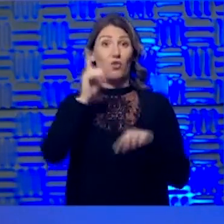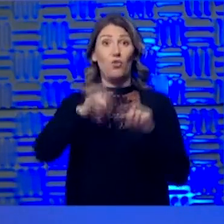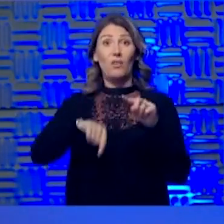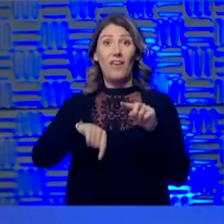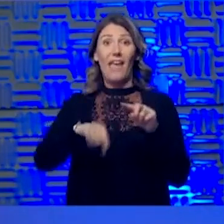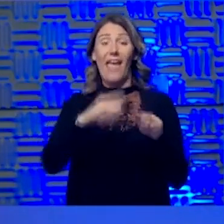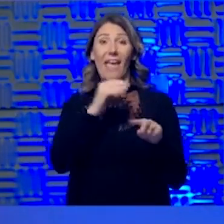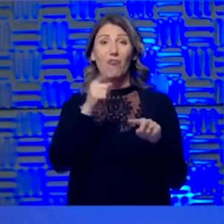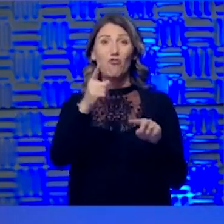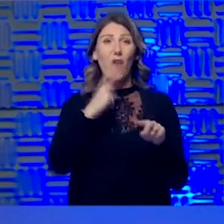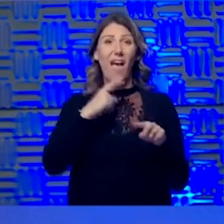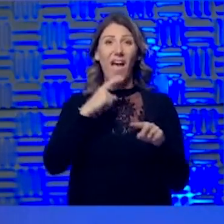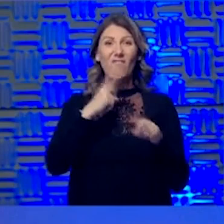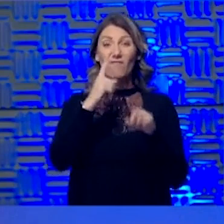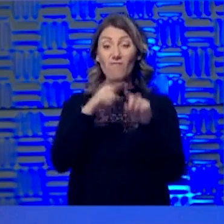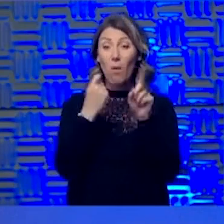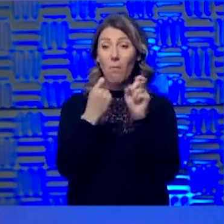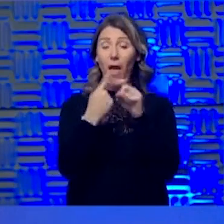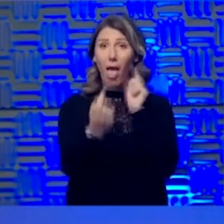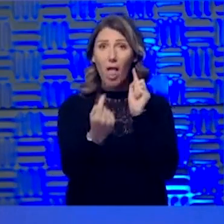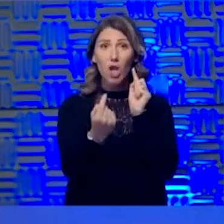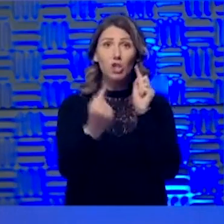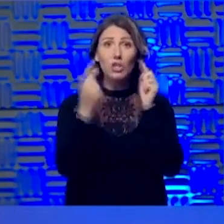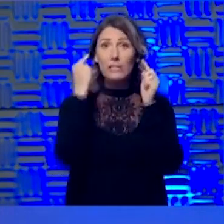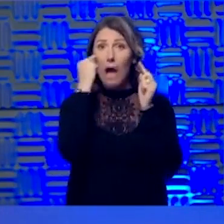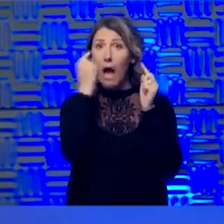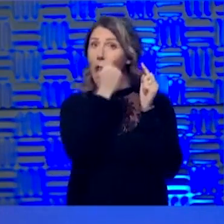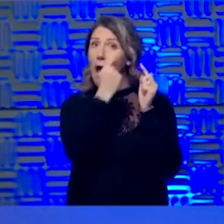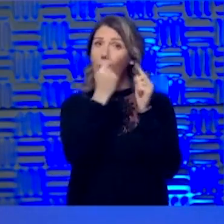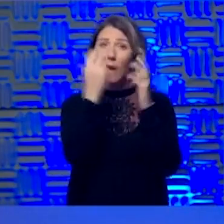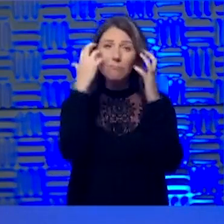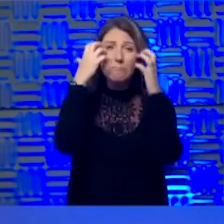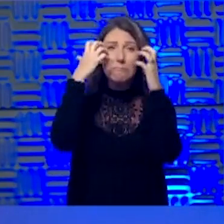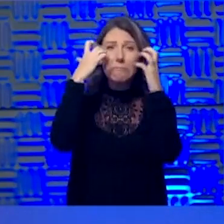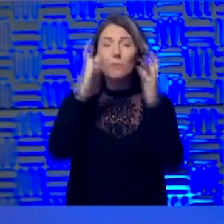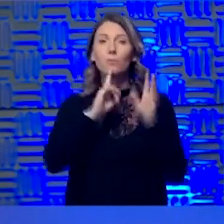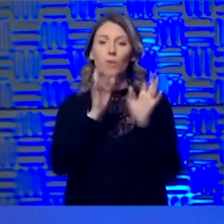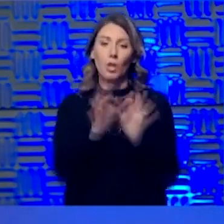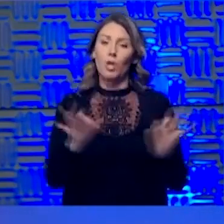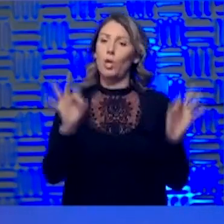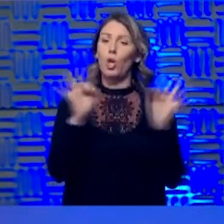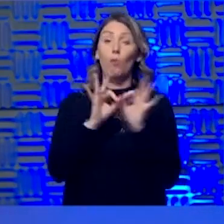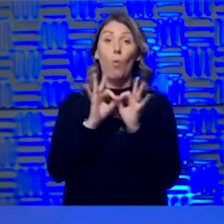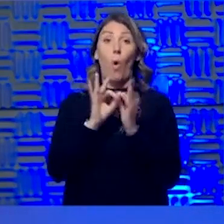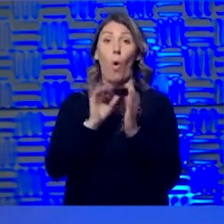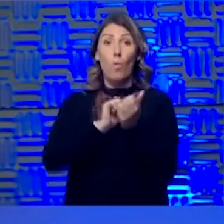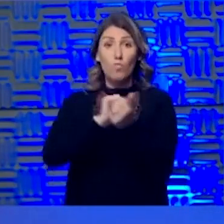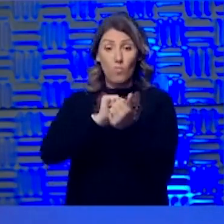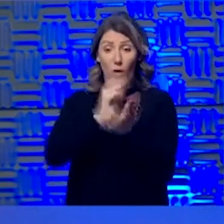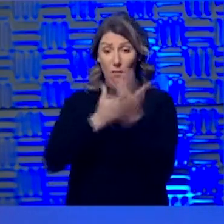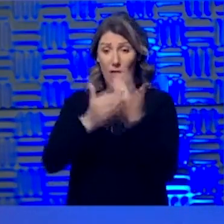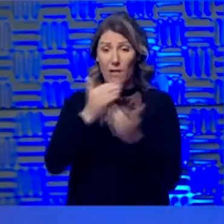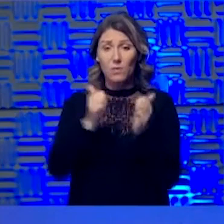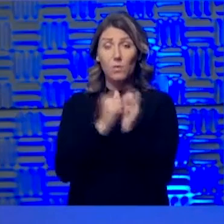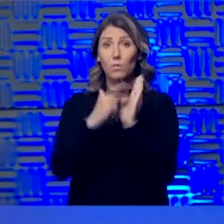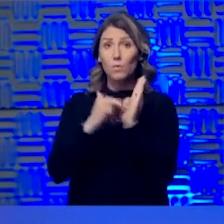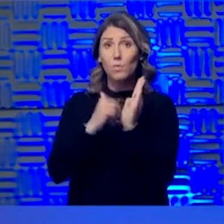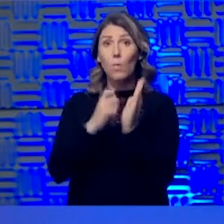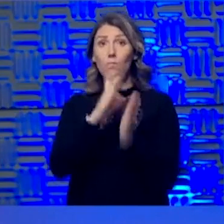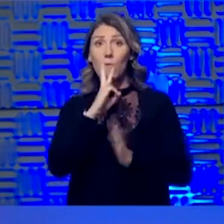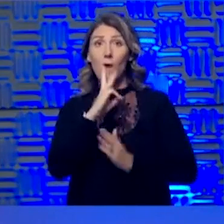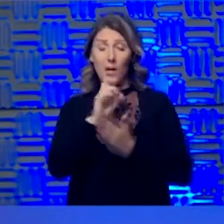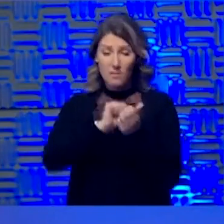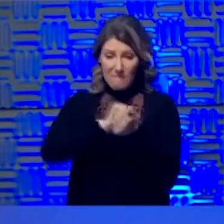itchy, dry eyes, maybe from allergies, again, it's going to be vitally important to really wash your hands with soap and water if you can. If you don't have soap and